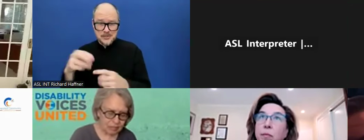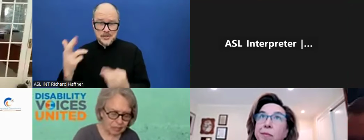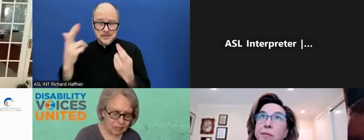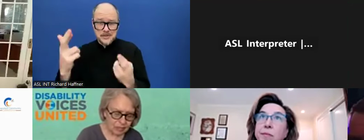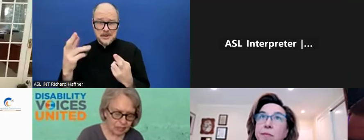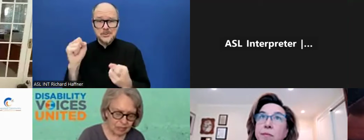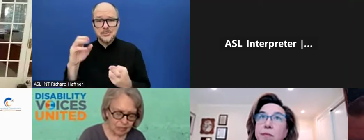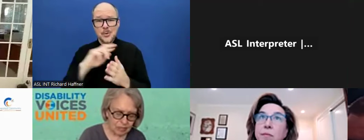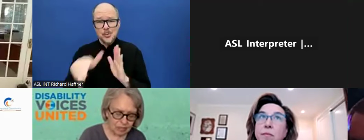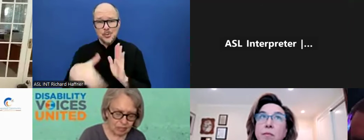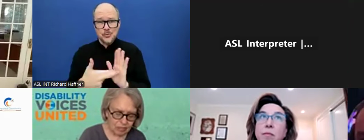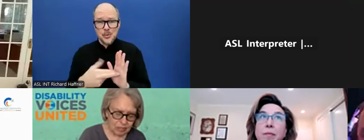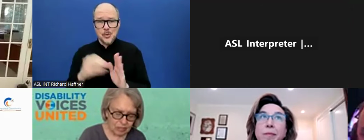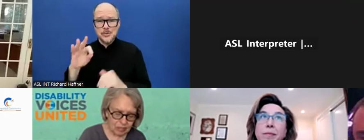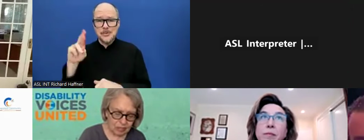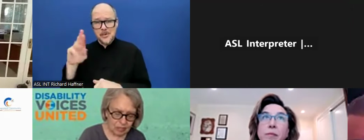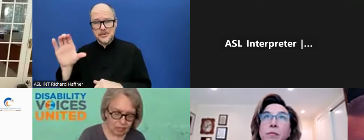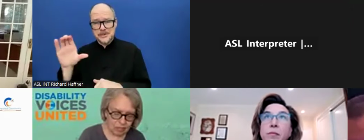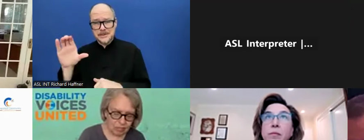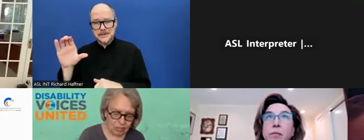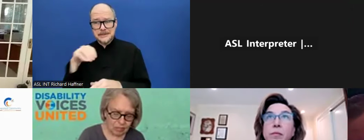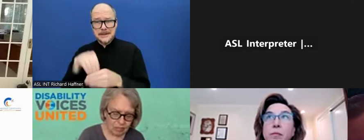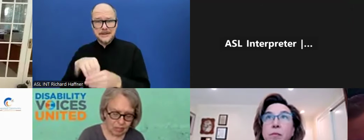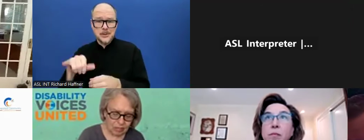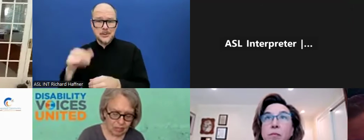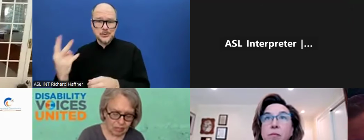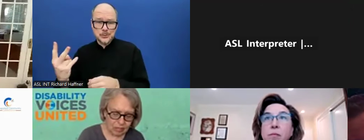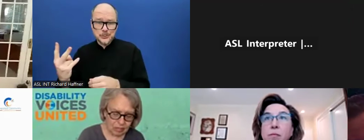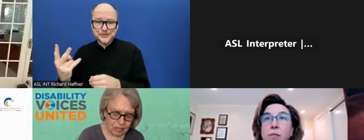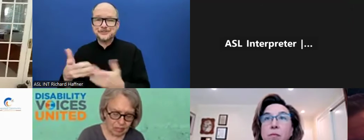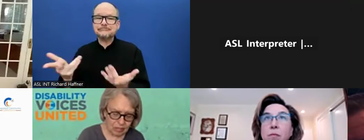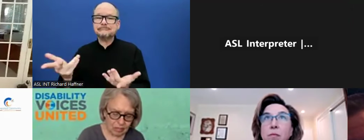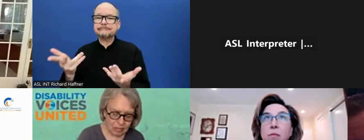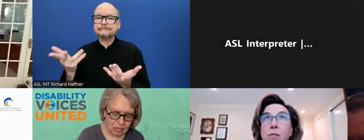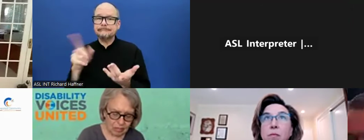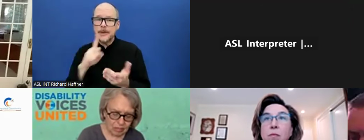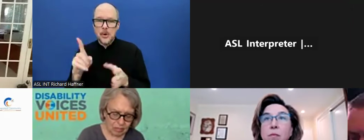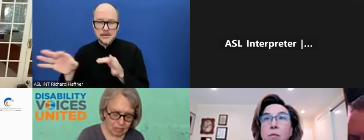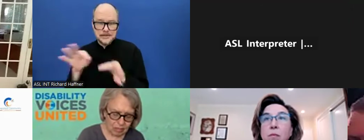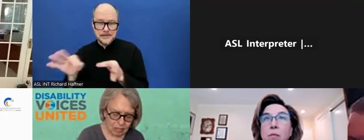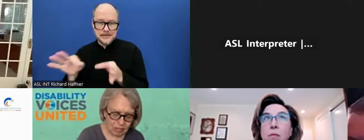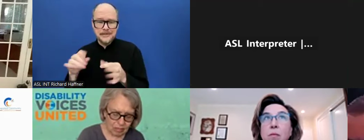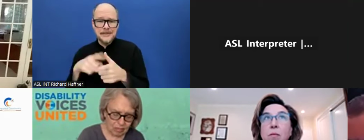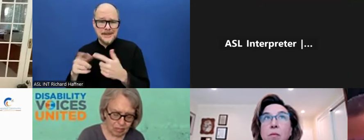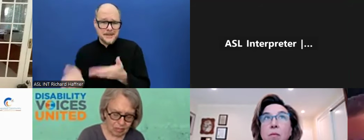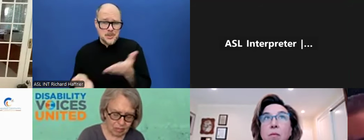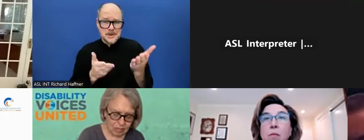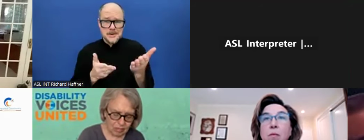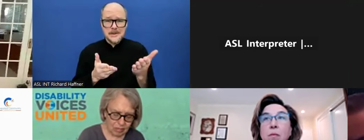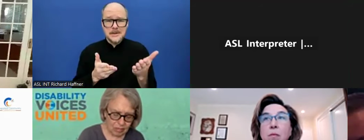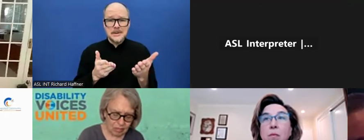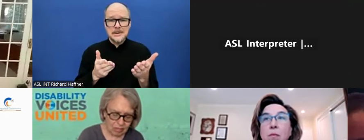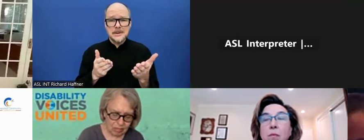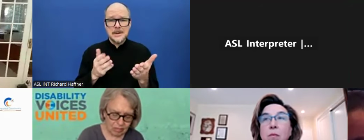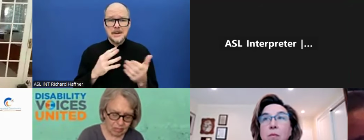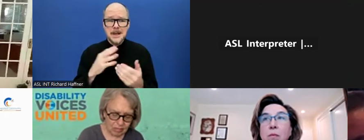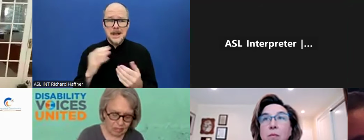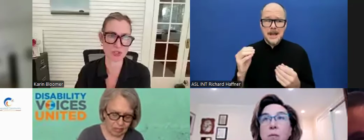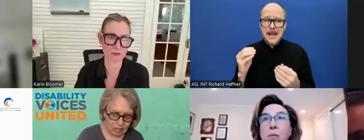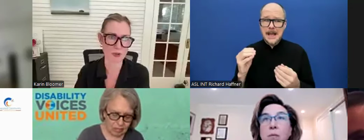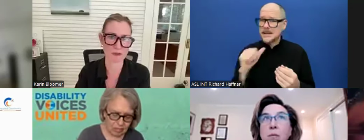the regional centers, at least in those two ways, if not more, that have been articulated, to bring back and it